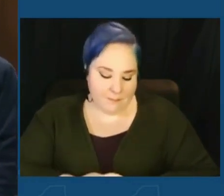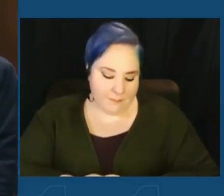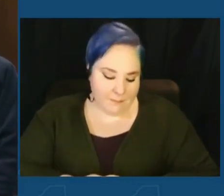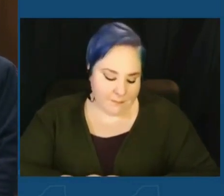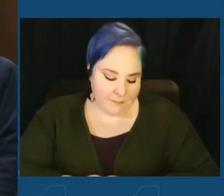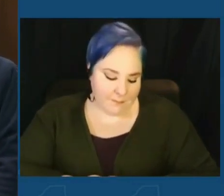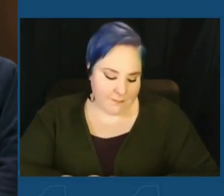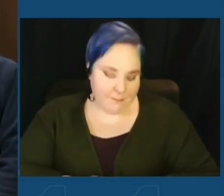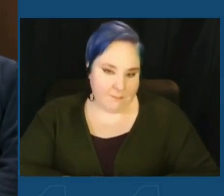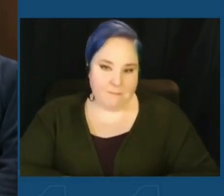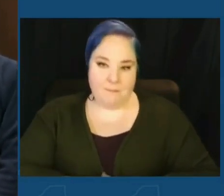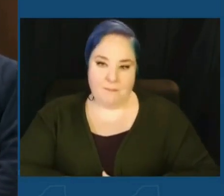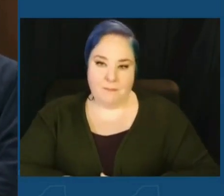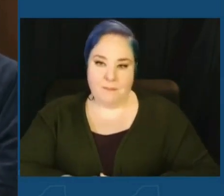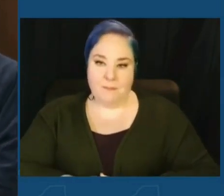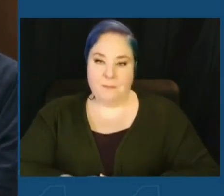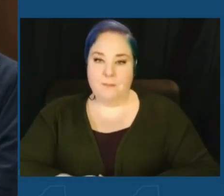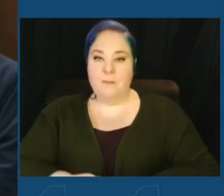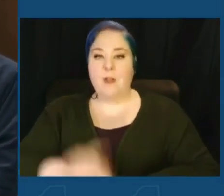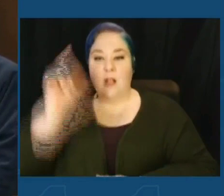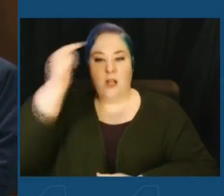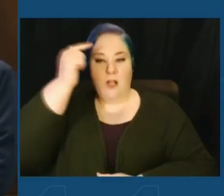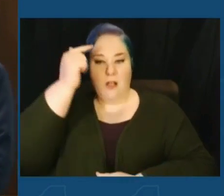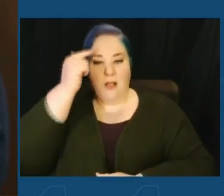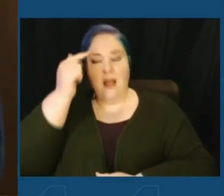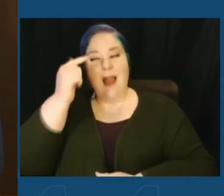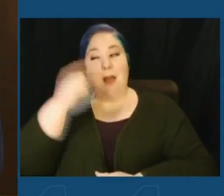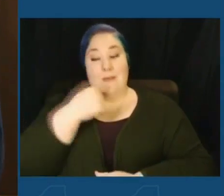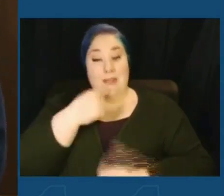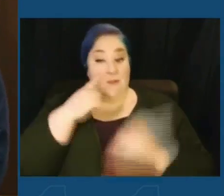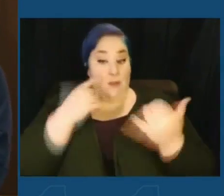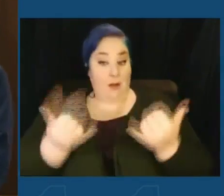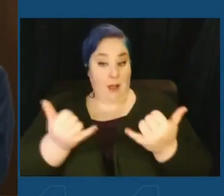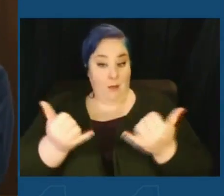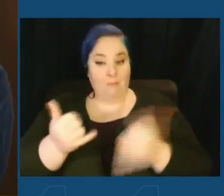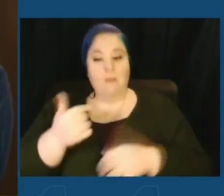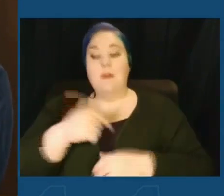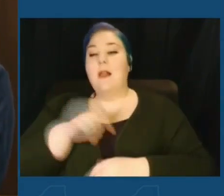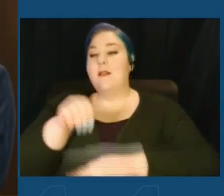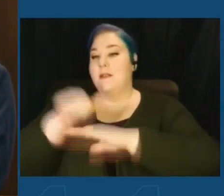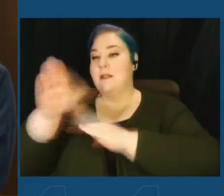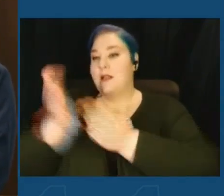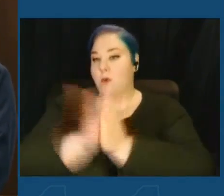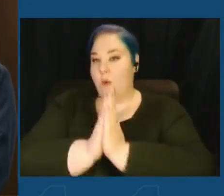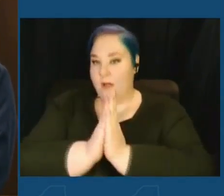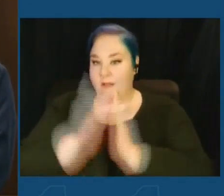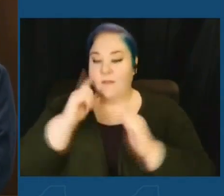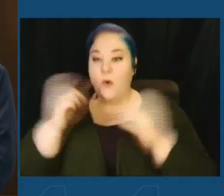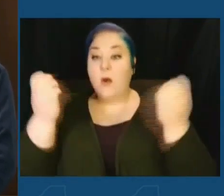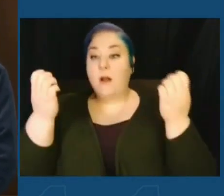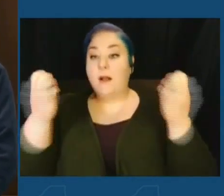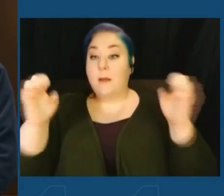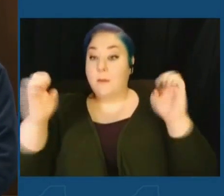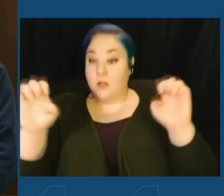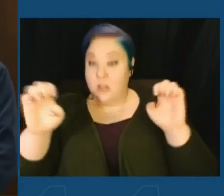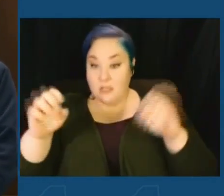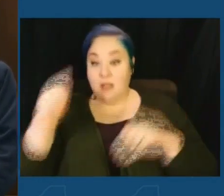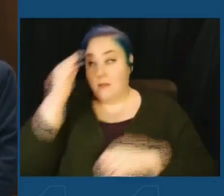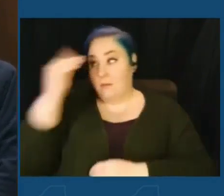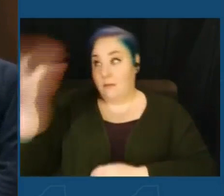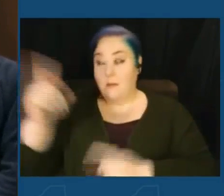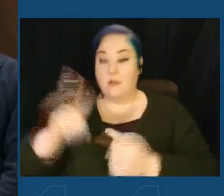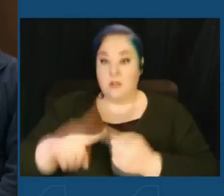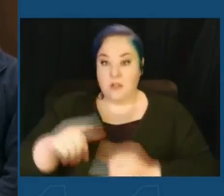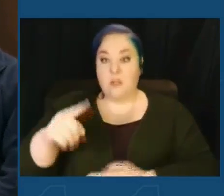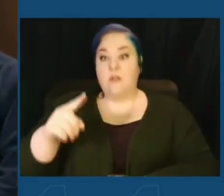Okay. In the interim, I will say that we've also sent our request for a emergency disaster declaration to the White House. We want